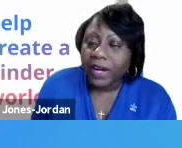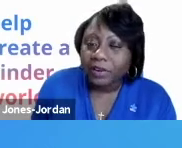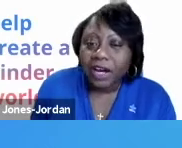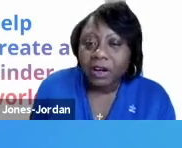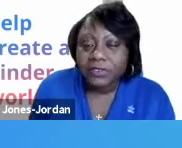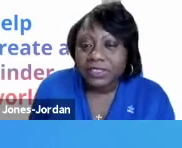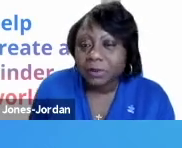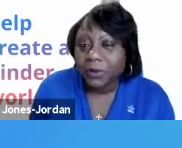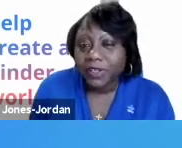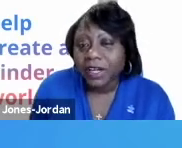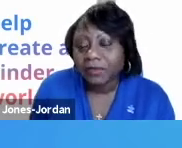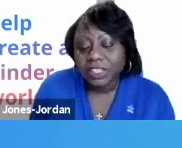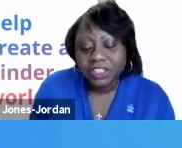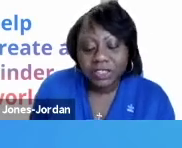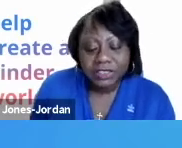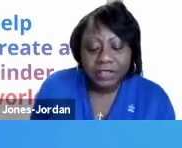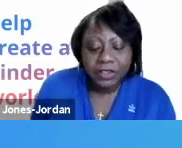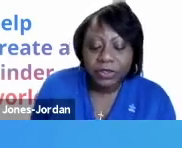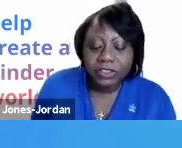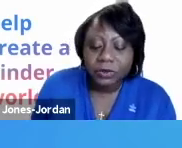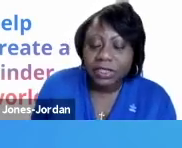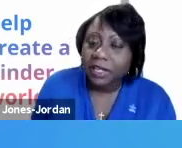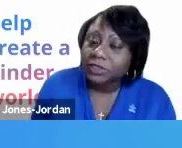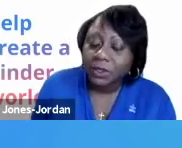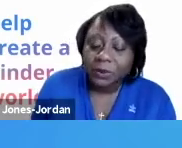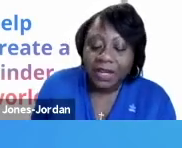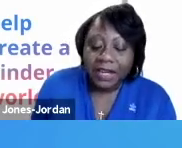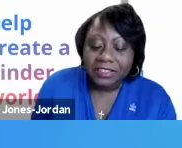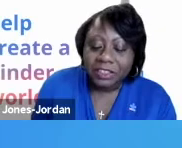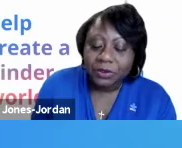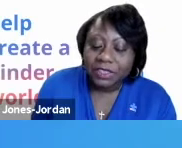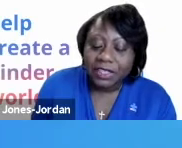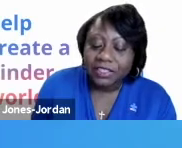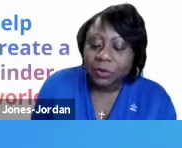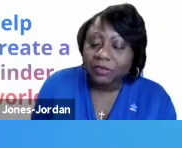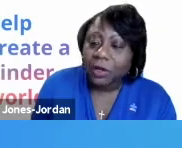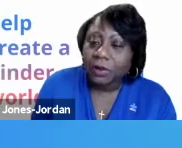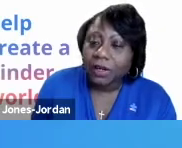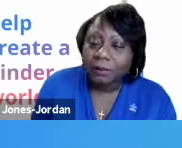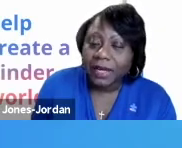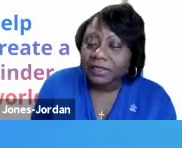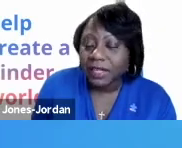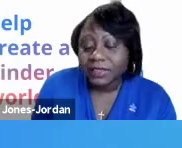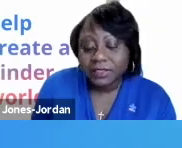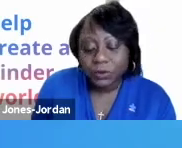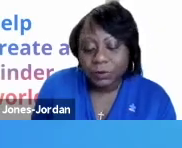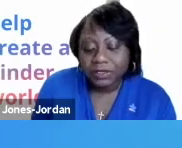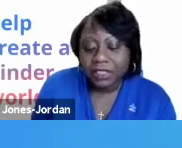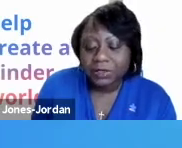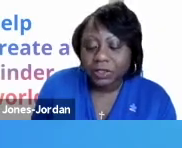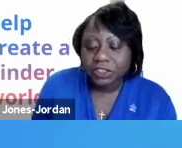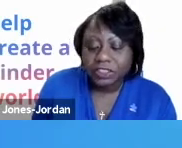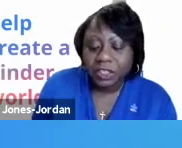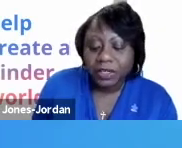will round off this important conversation this evening with Susan Kelso. And Susan is one of our amazing autism response